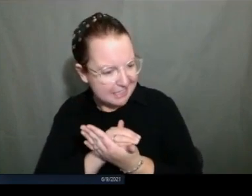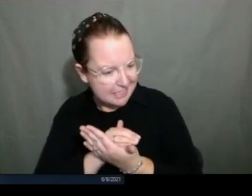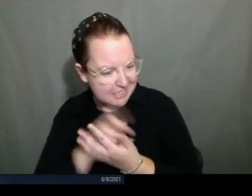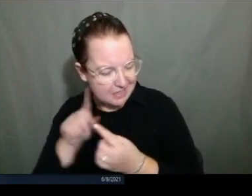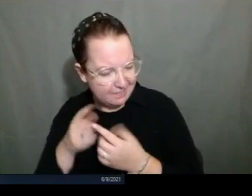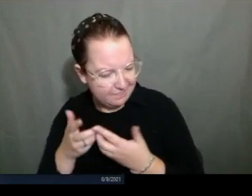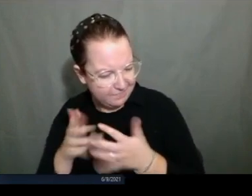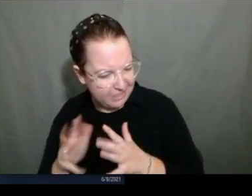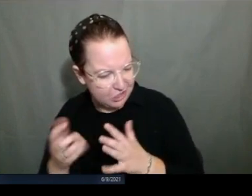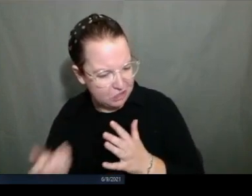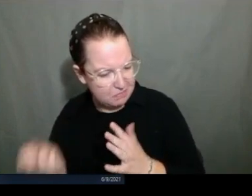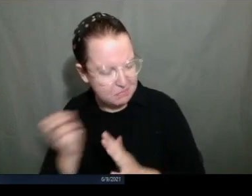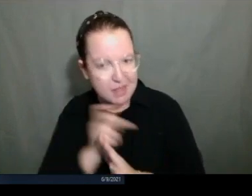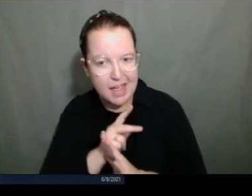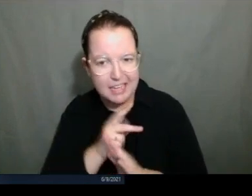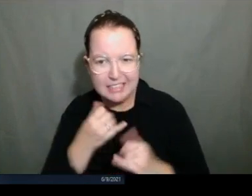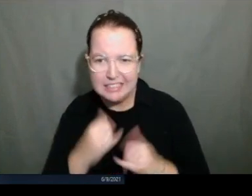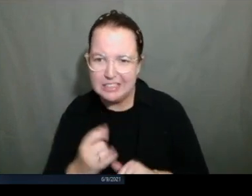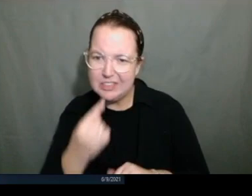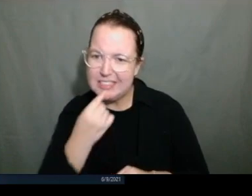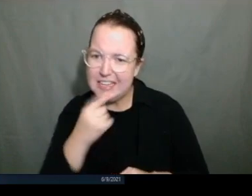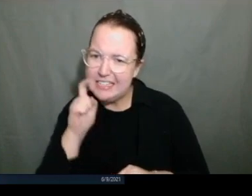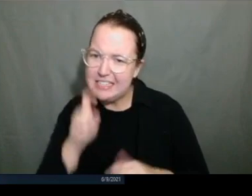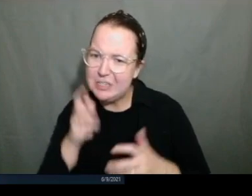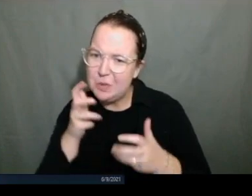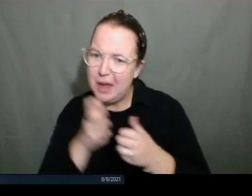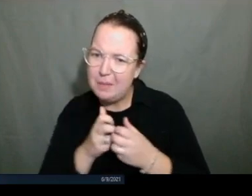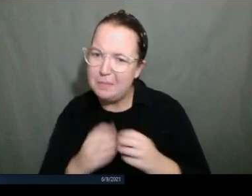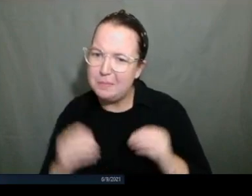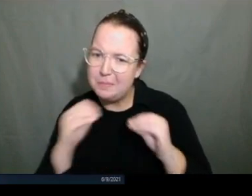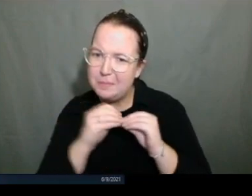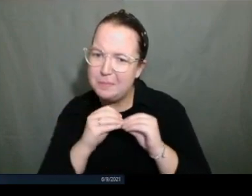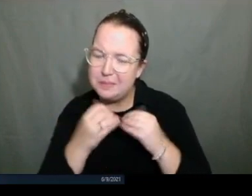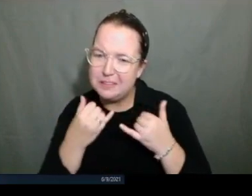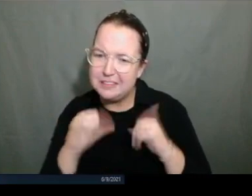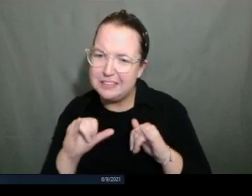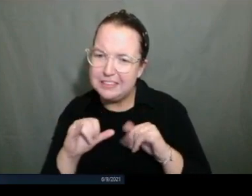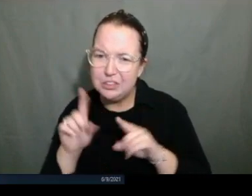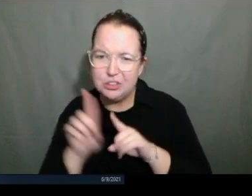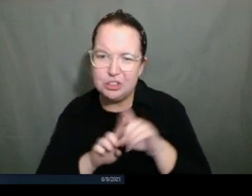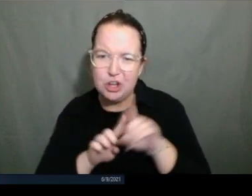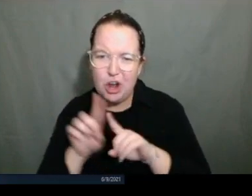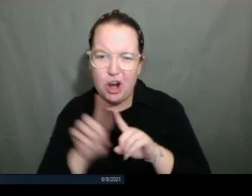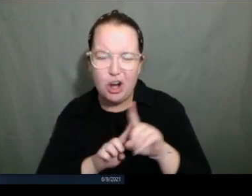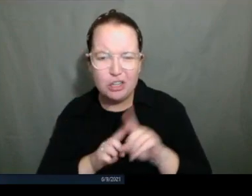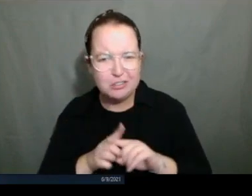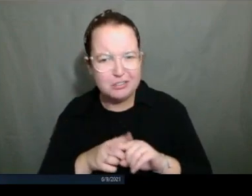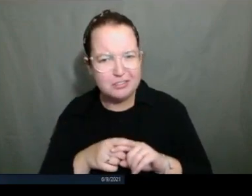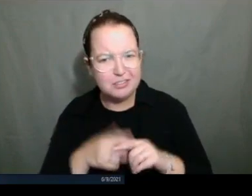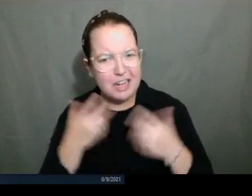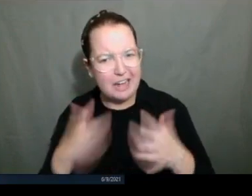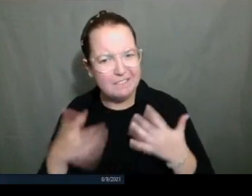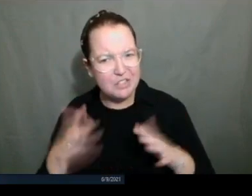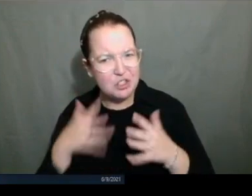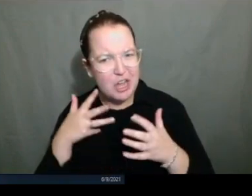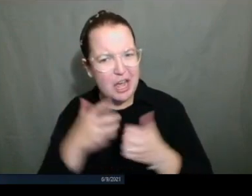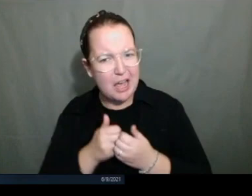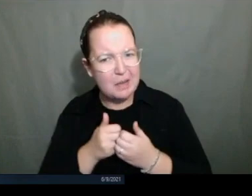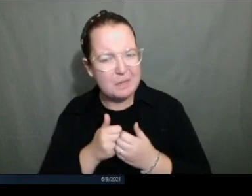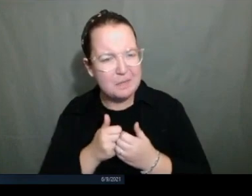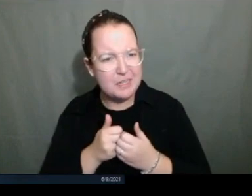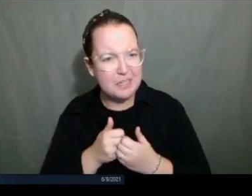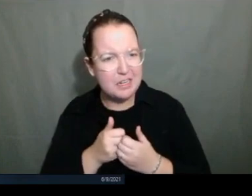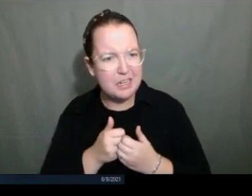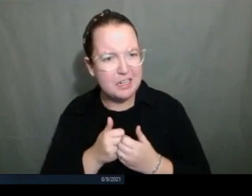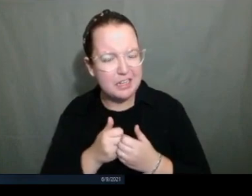I finish and I go back, it's still saying that we need to update more. It still has the start. even after you update it and